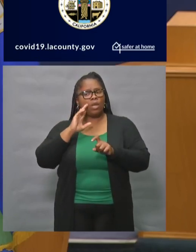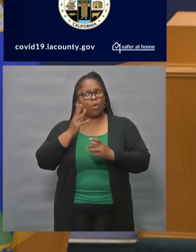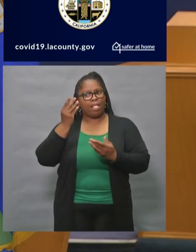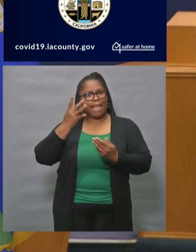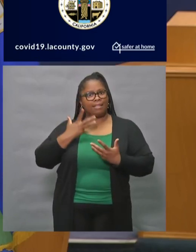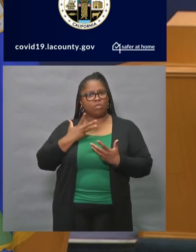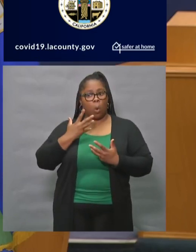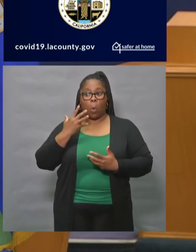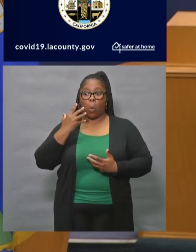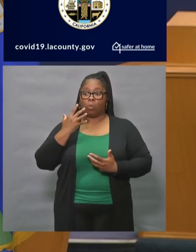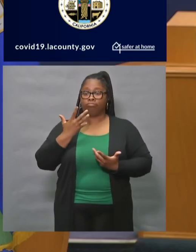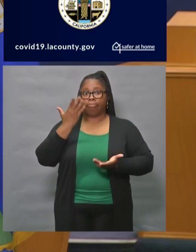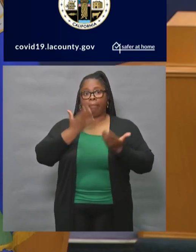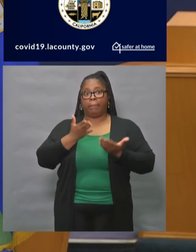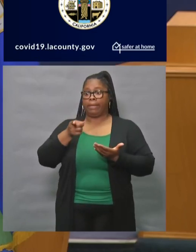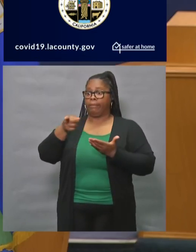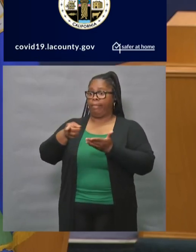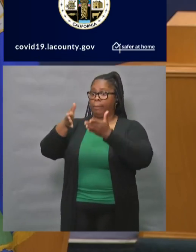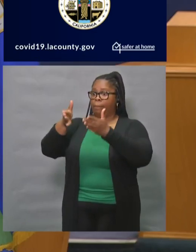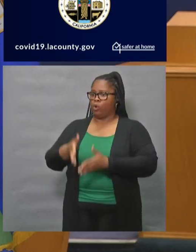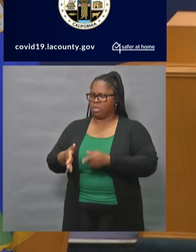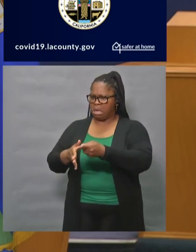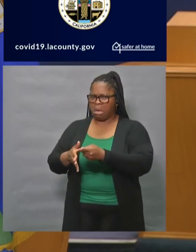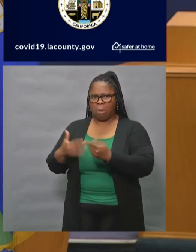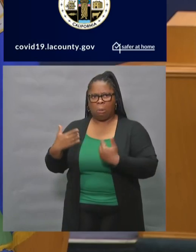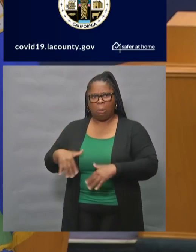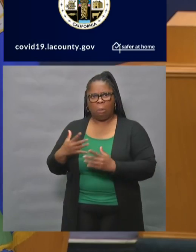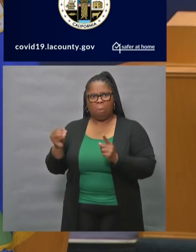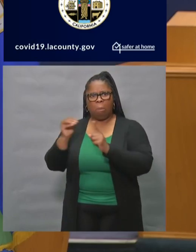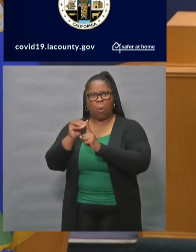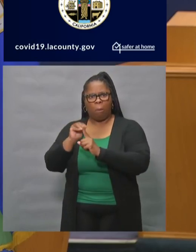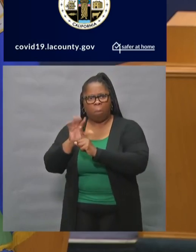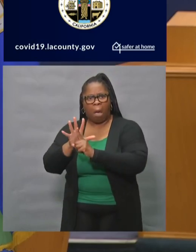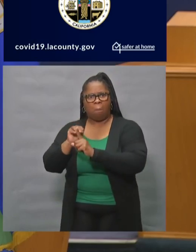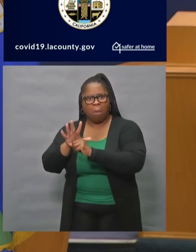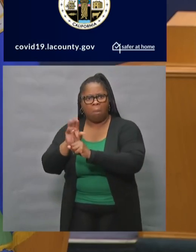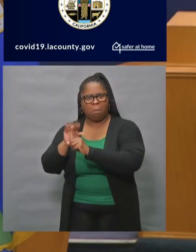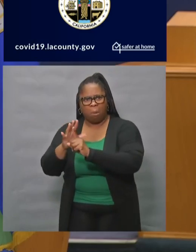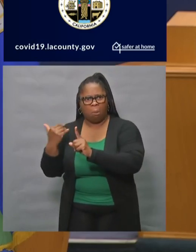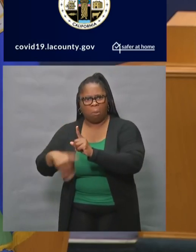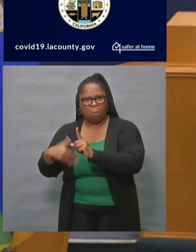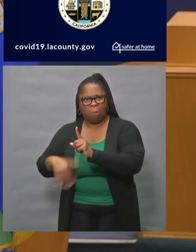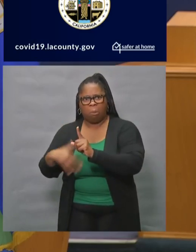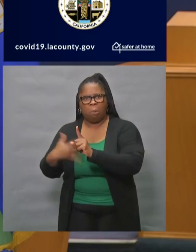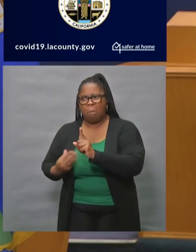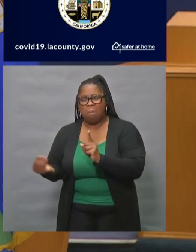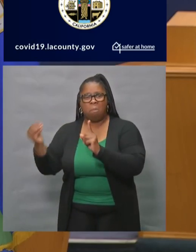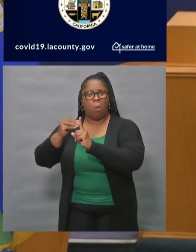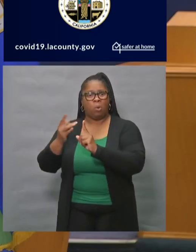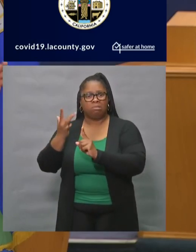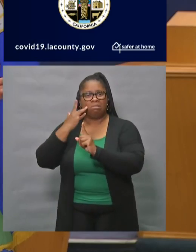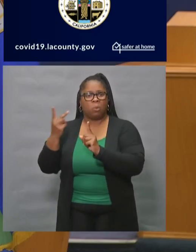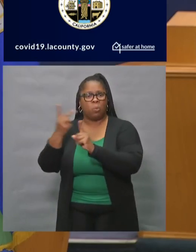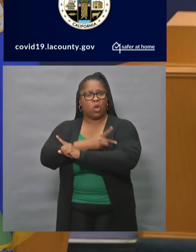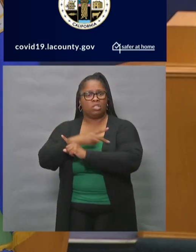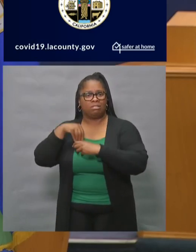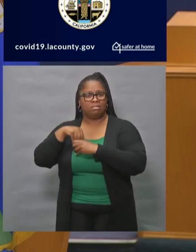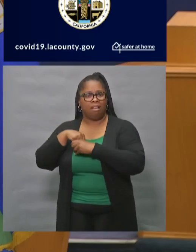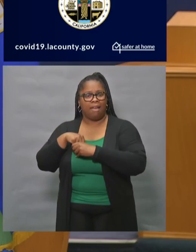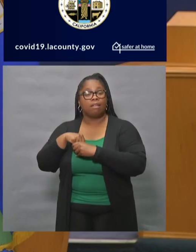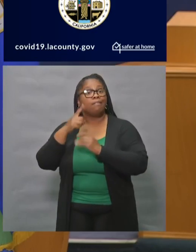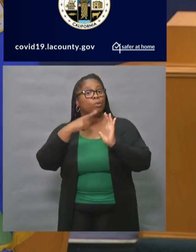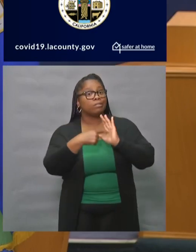had more exposure and become more infected than other people. For example, healthcare workers. If we tested them